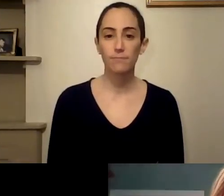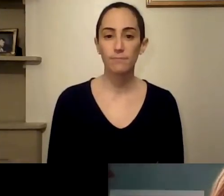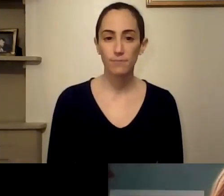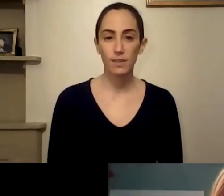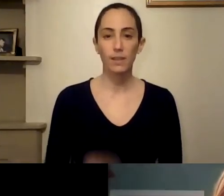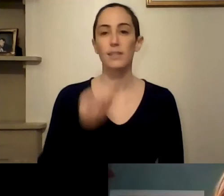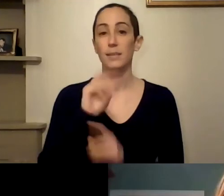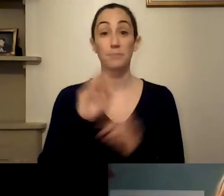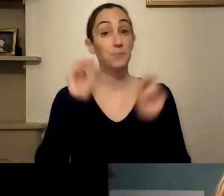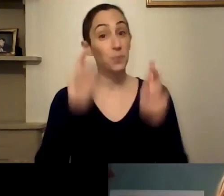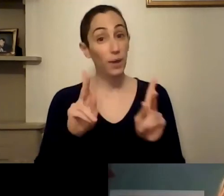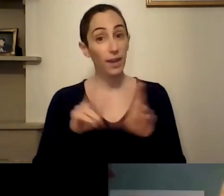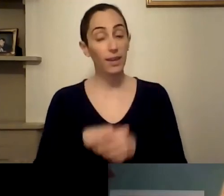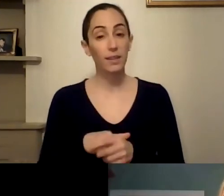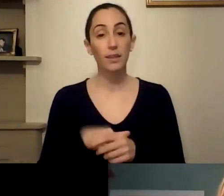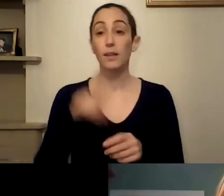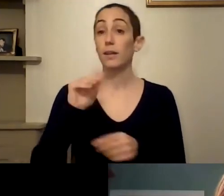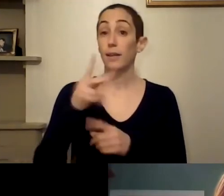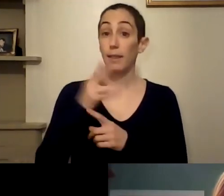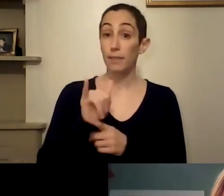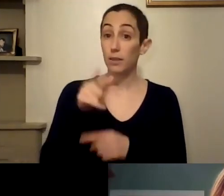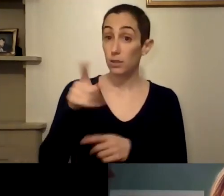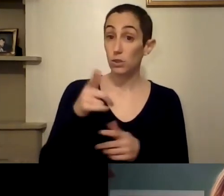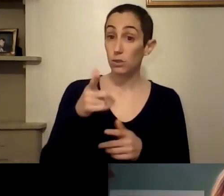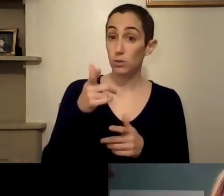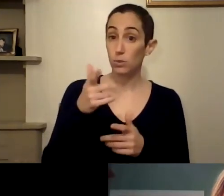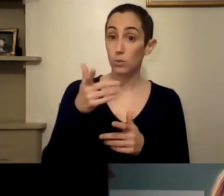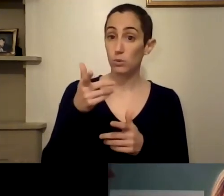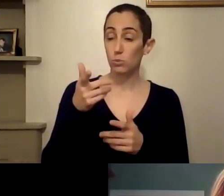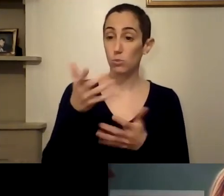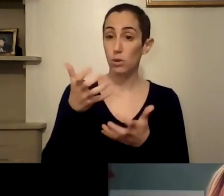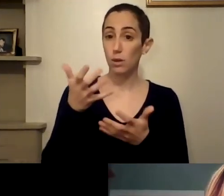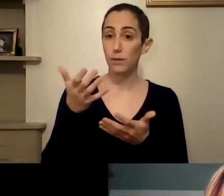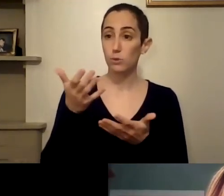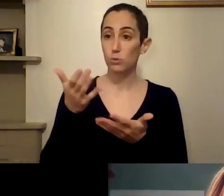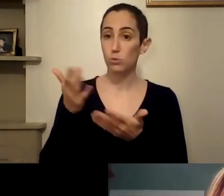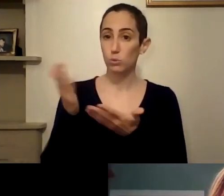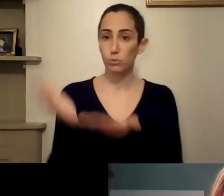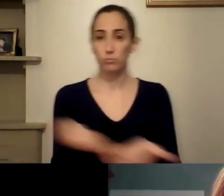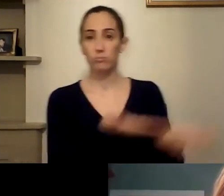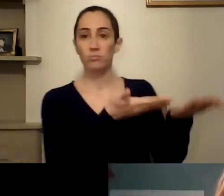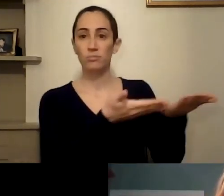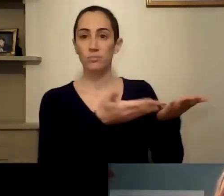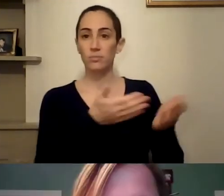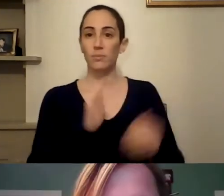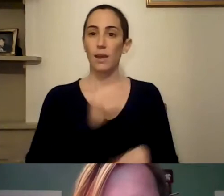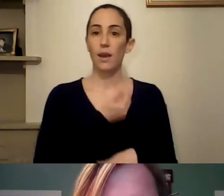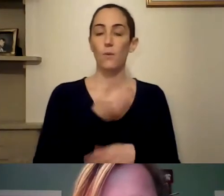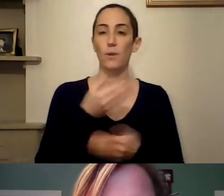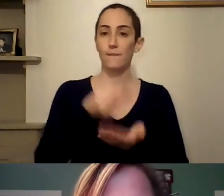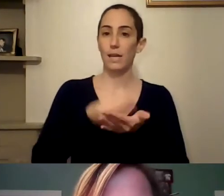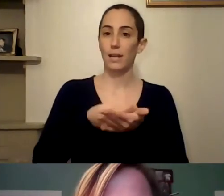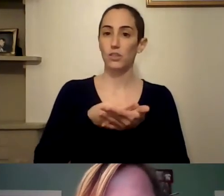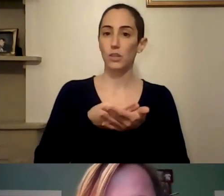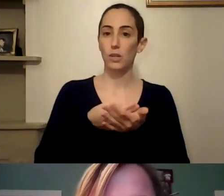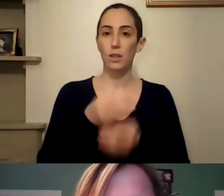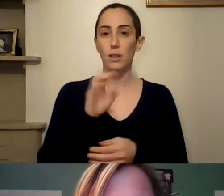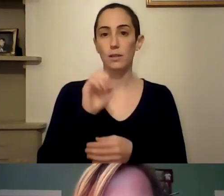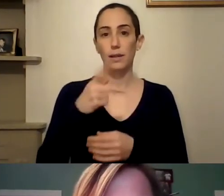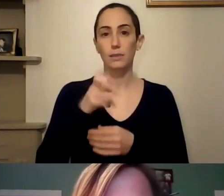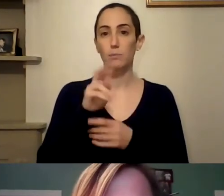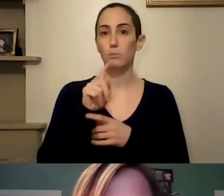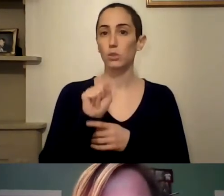Okay, and Kathy, if you want to turn it over to our financial experts who are here, I will share my screen and we can start with